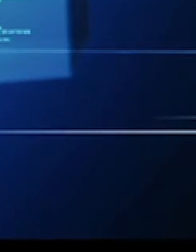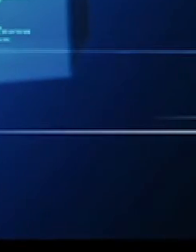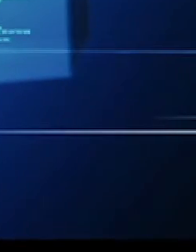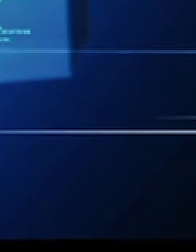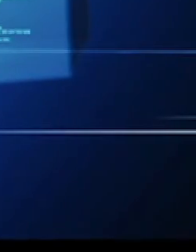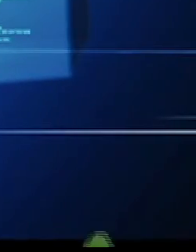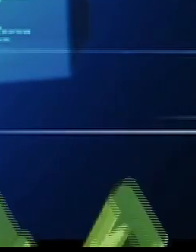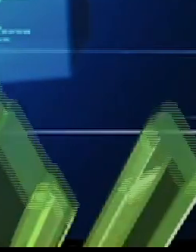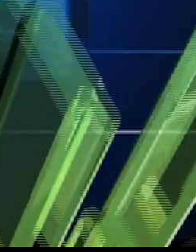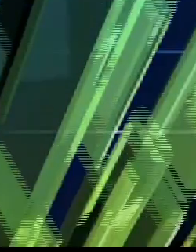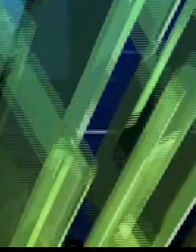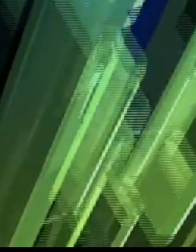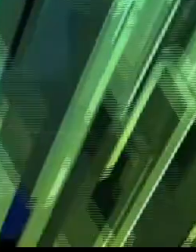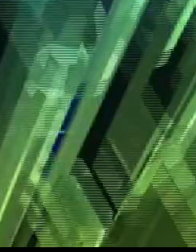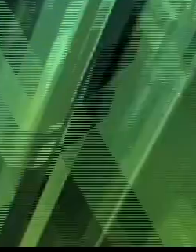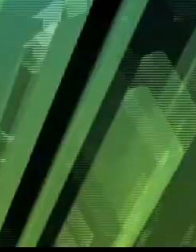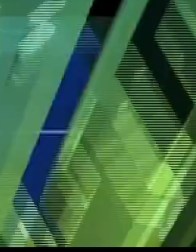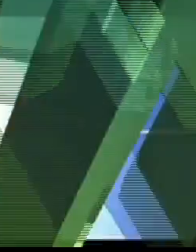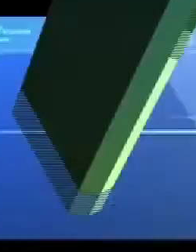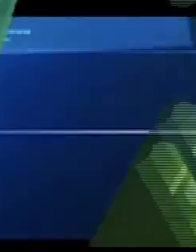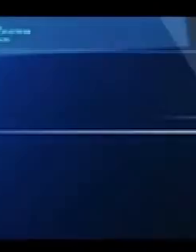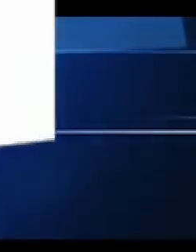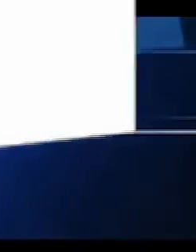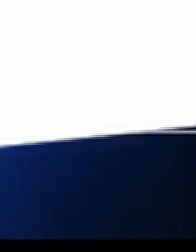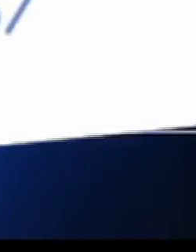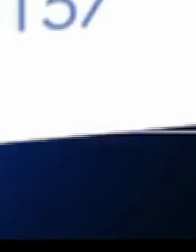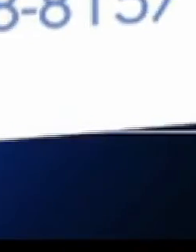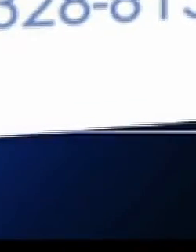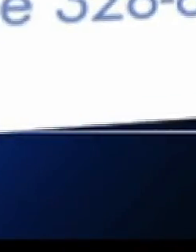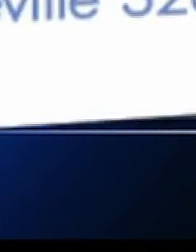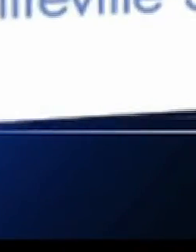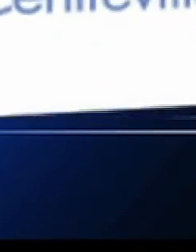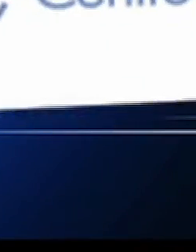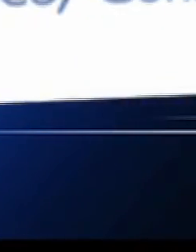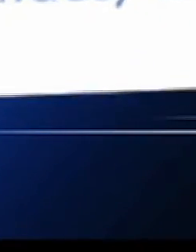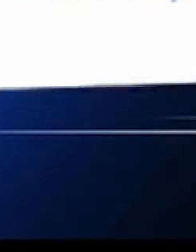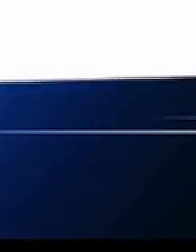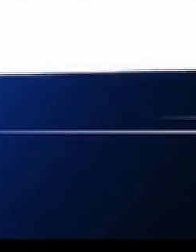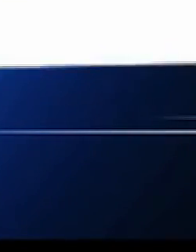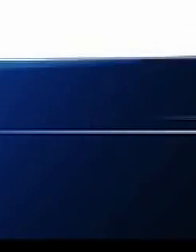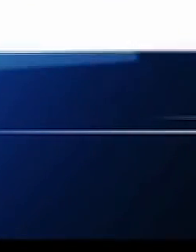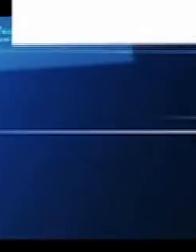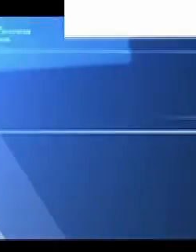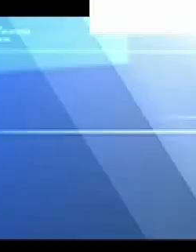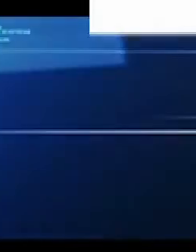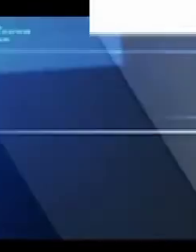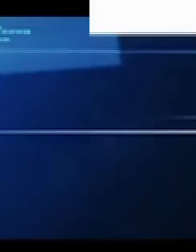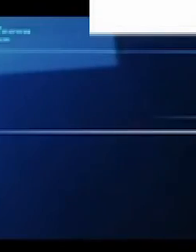This is ZNS Total Sports, brought to you by Fourth Terrace Diagnostic Center.